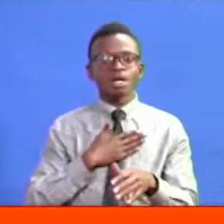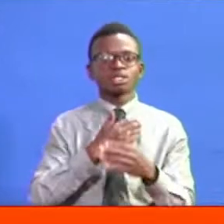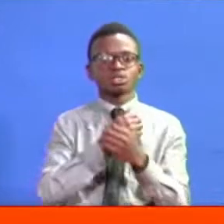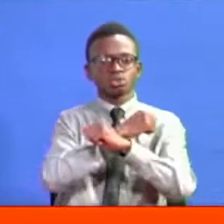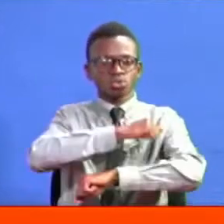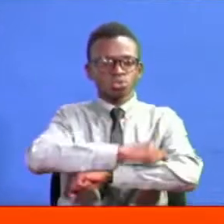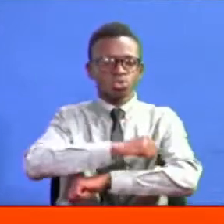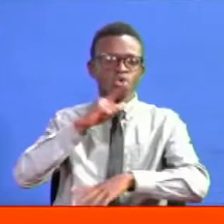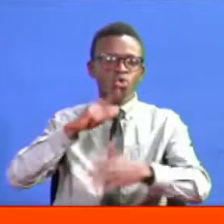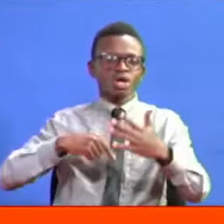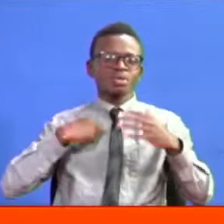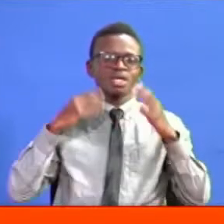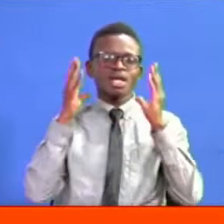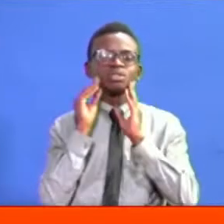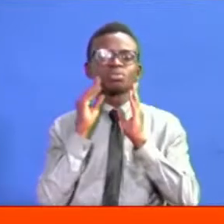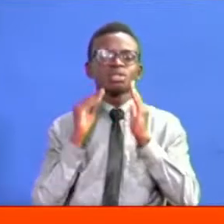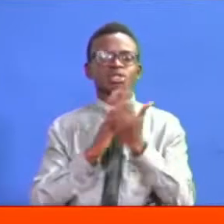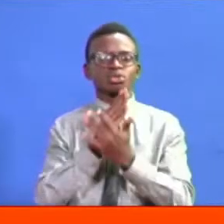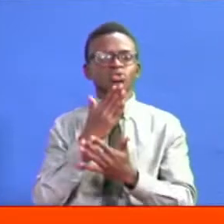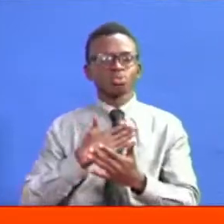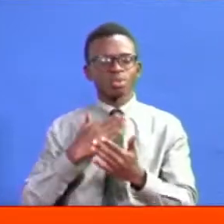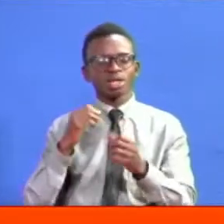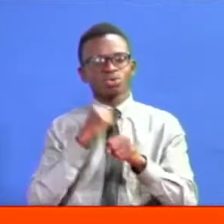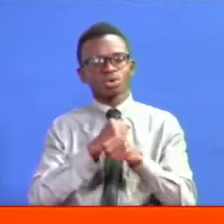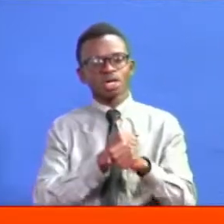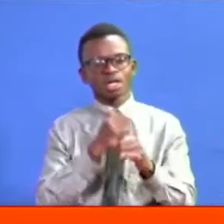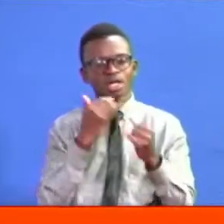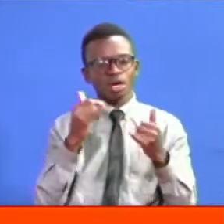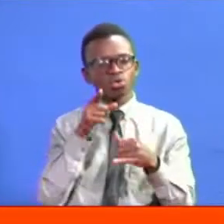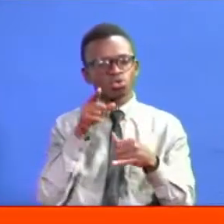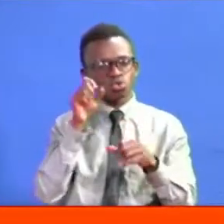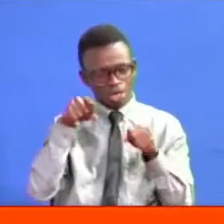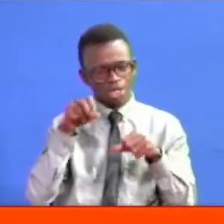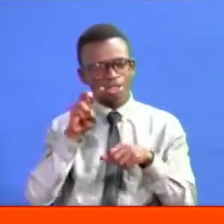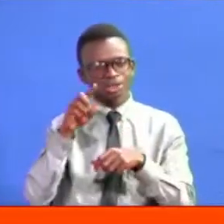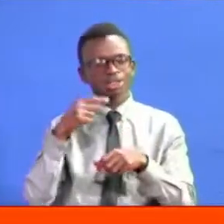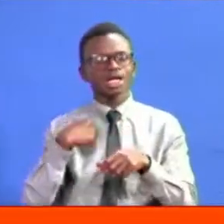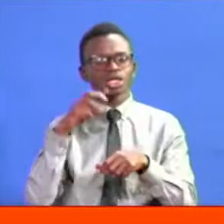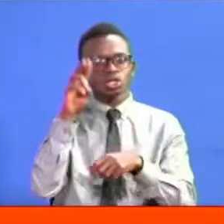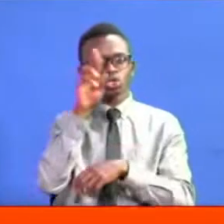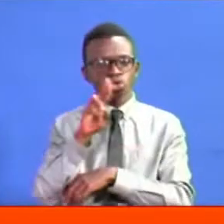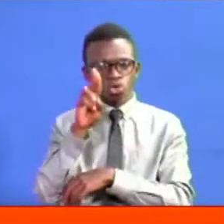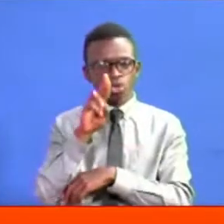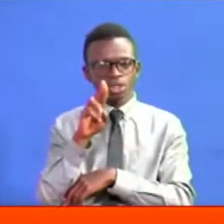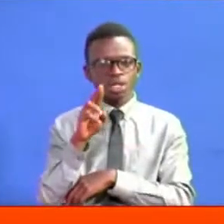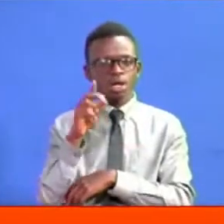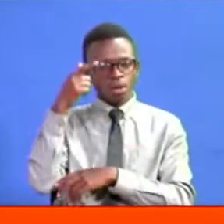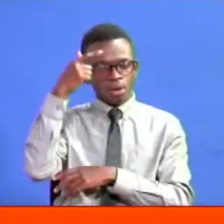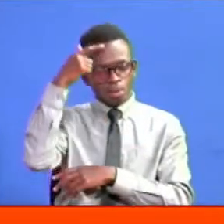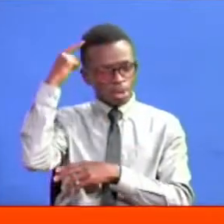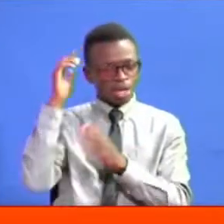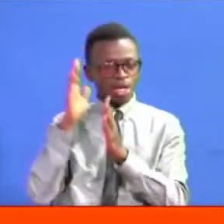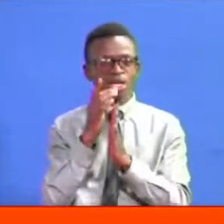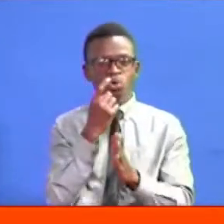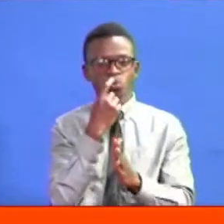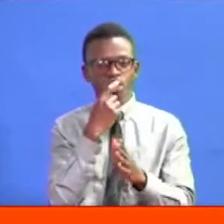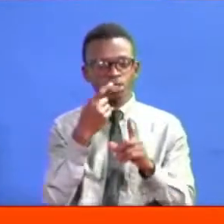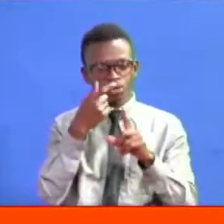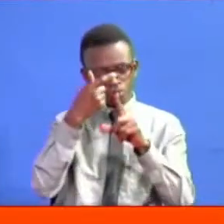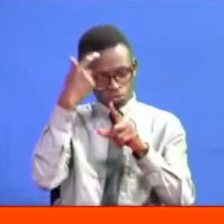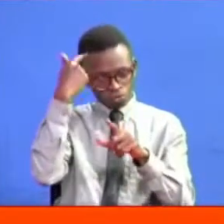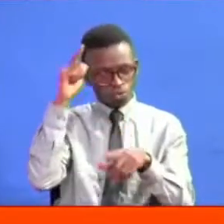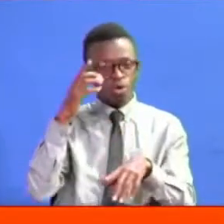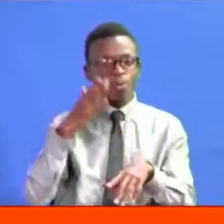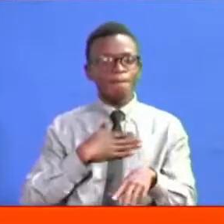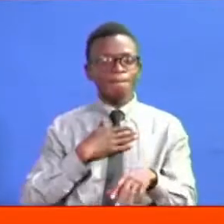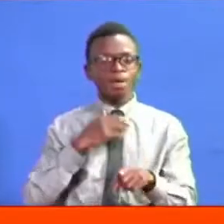through my work. So as you can see, I use black and white for most of my work. That's my signature style,